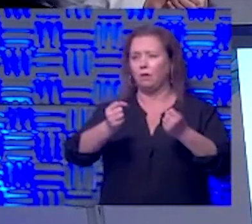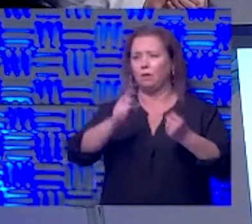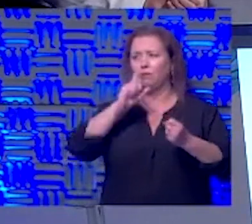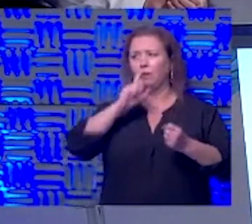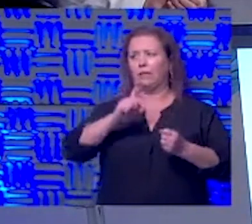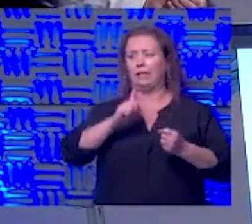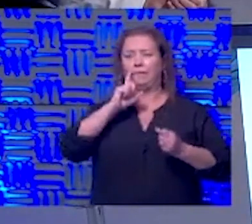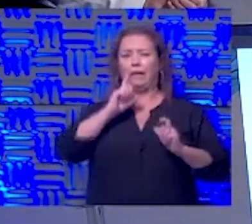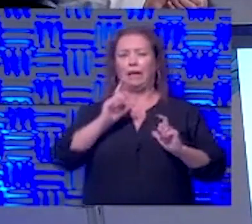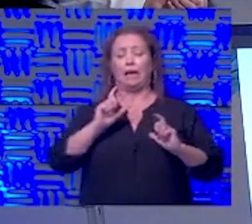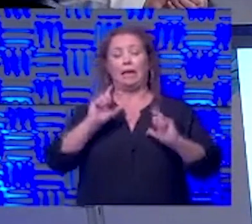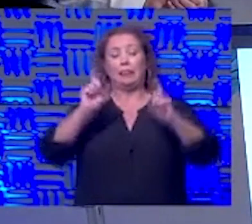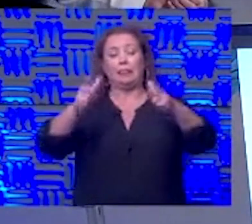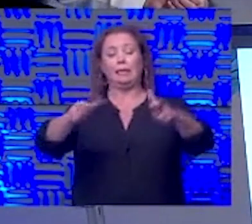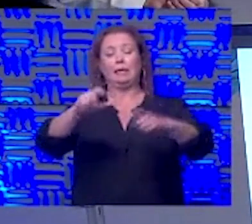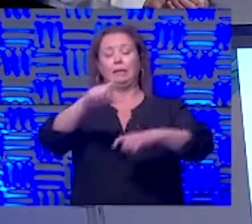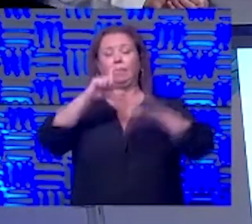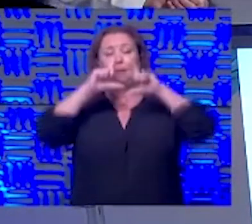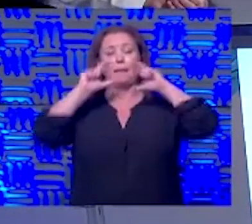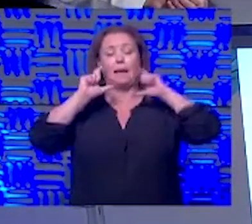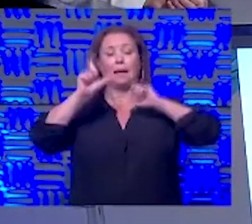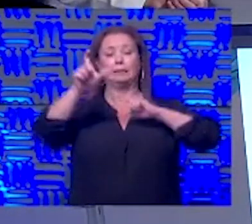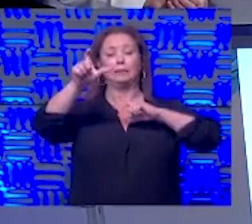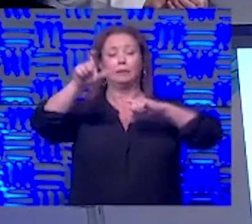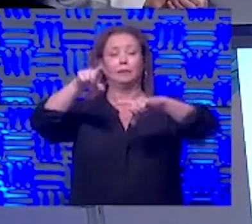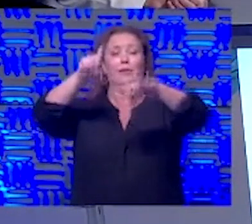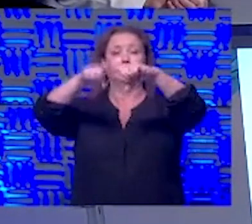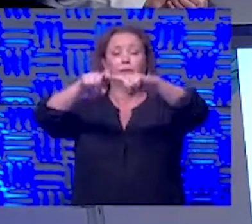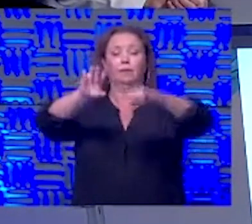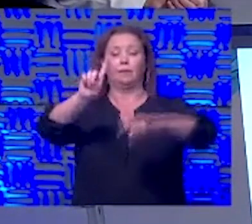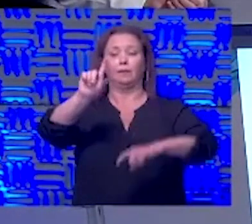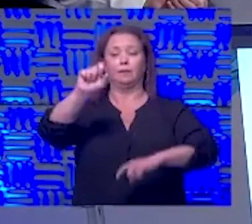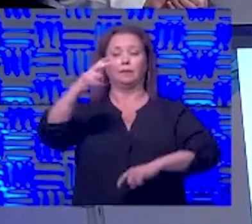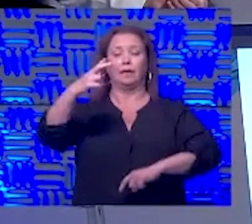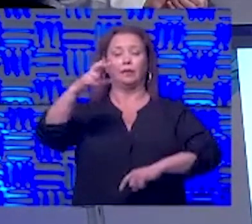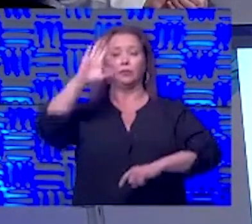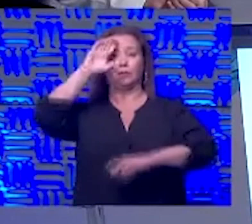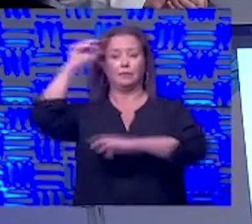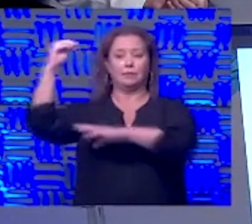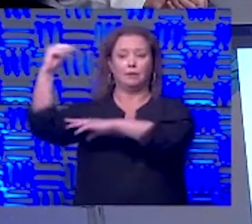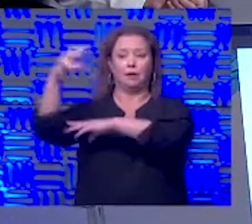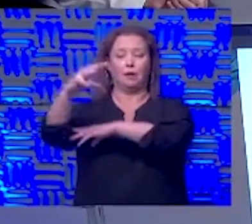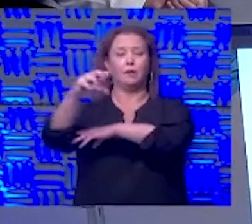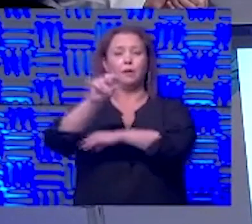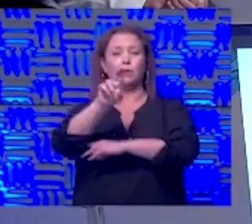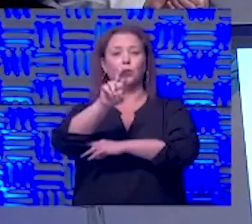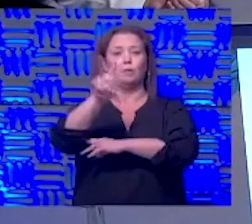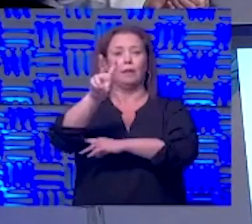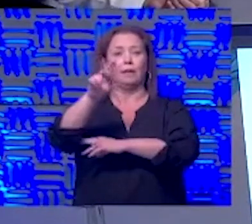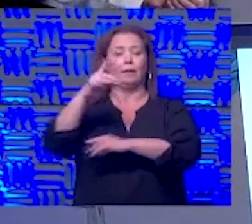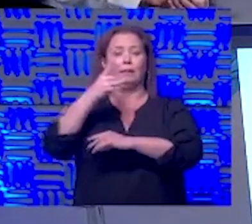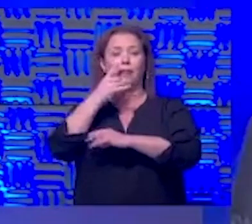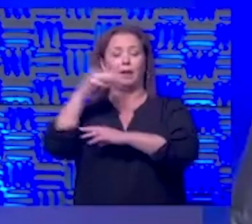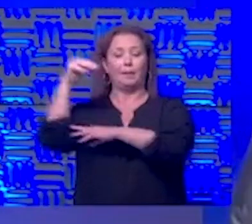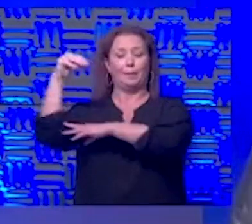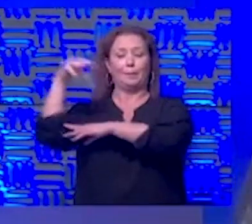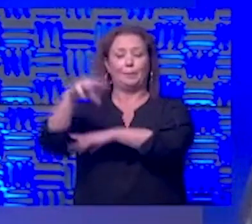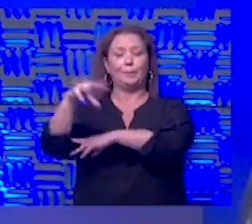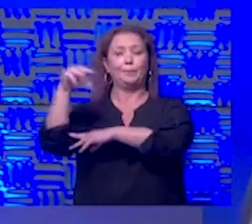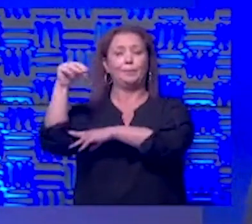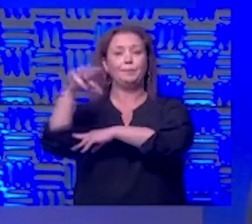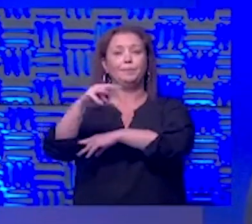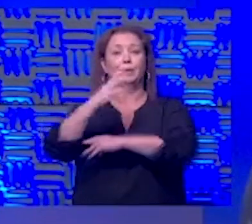really means if I leave the mask in the car, I put it on the dashboard, the sun's out there, getting a little UV light. What do you think, Dana? Yeah, I think